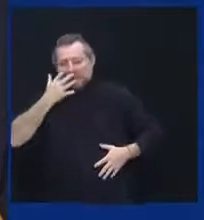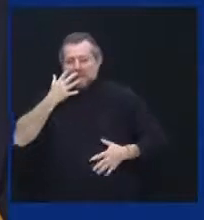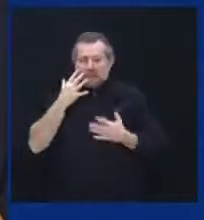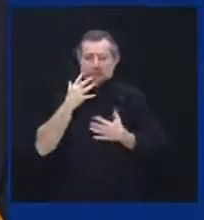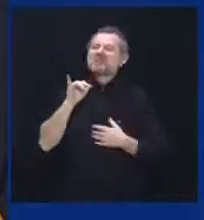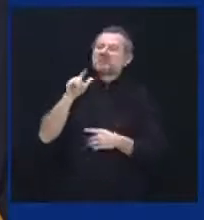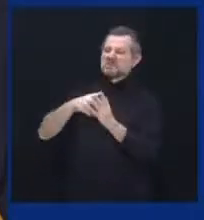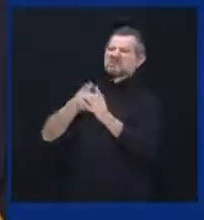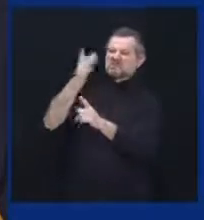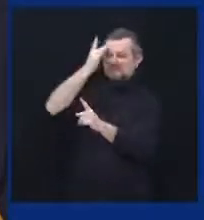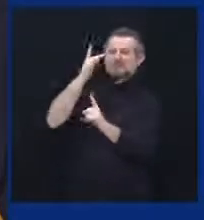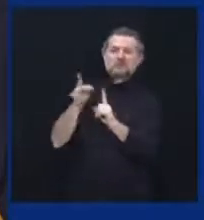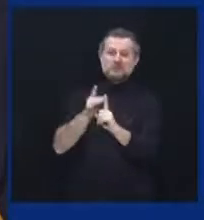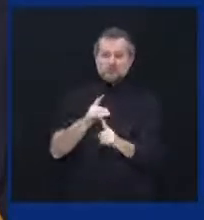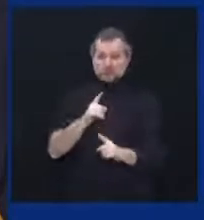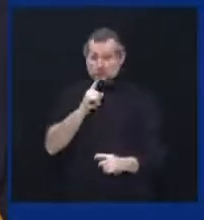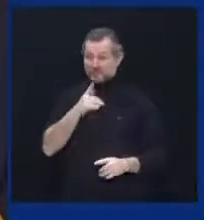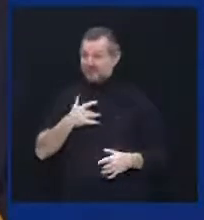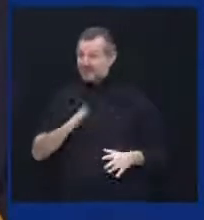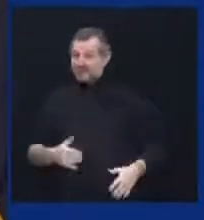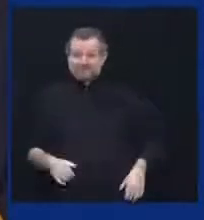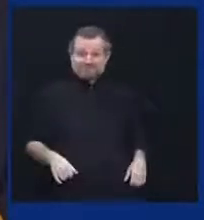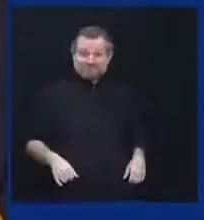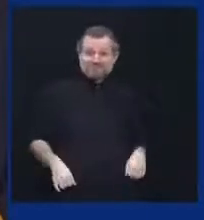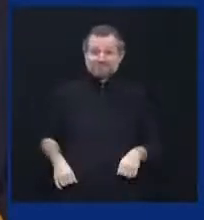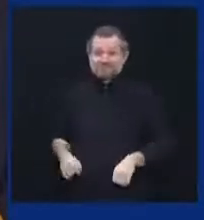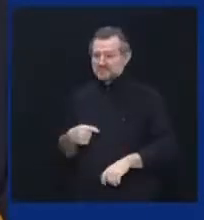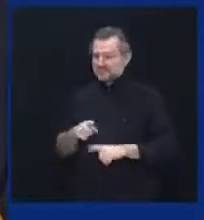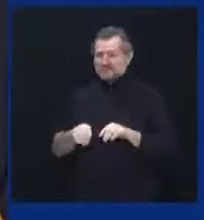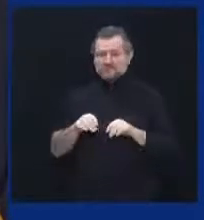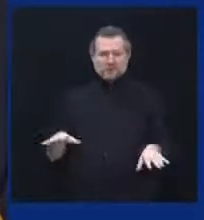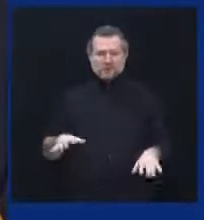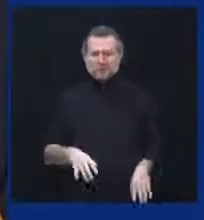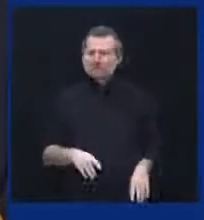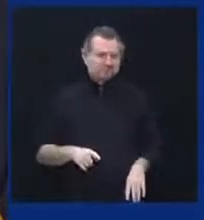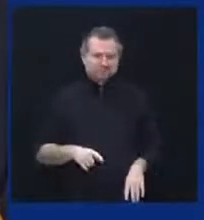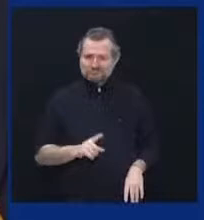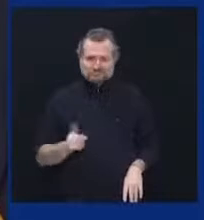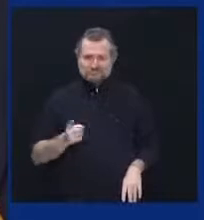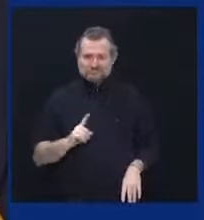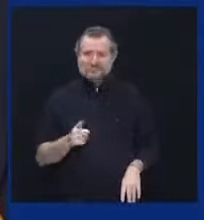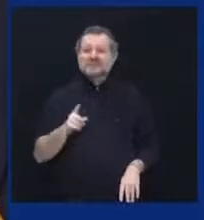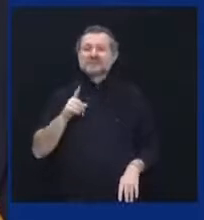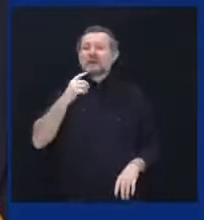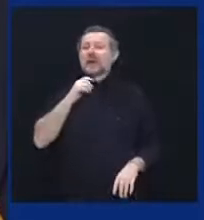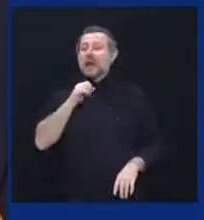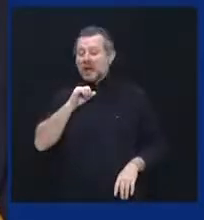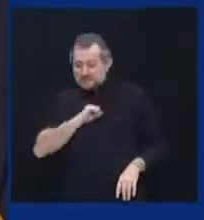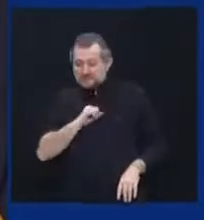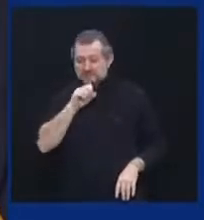which meant the sneezing, the coughing, that's how it spread?